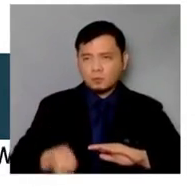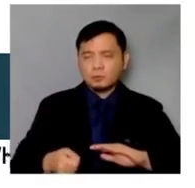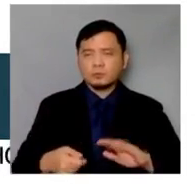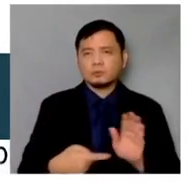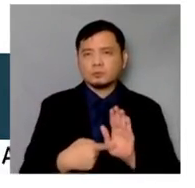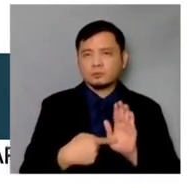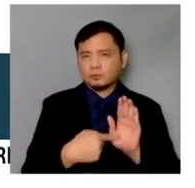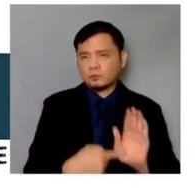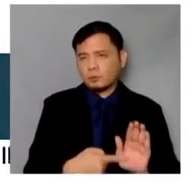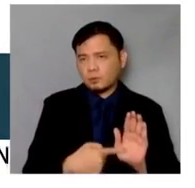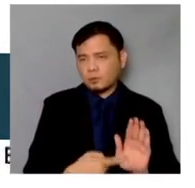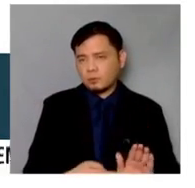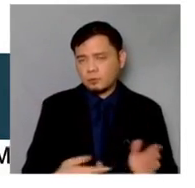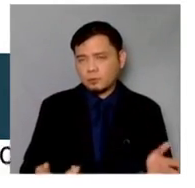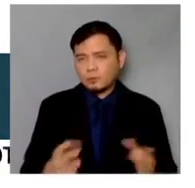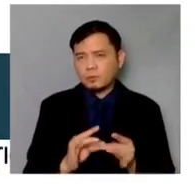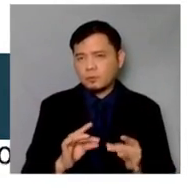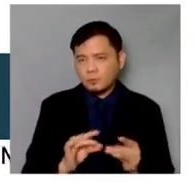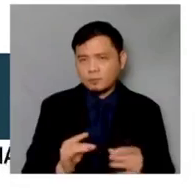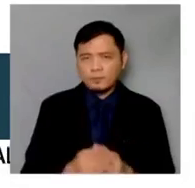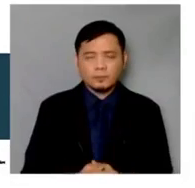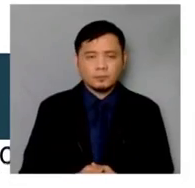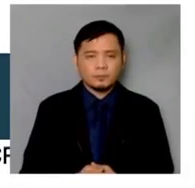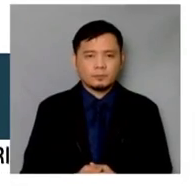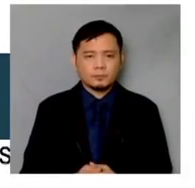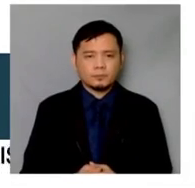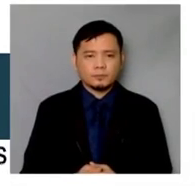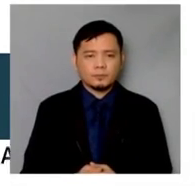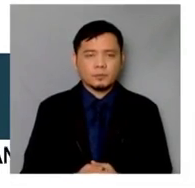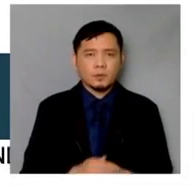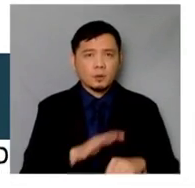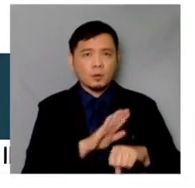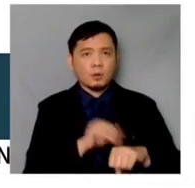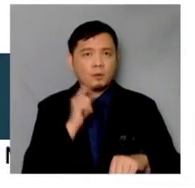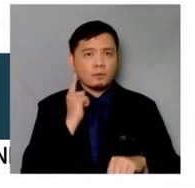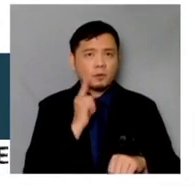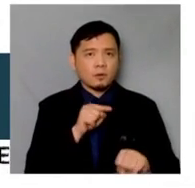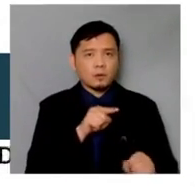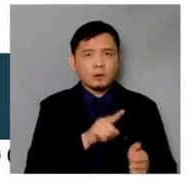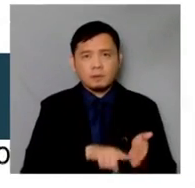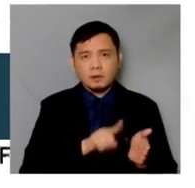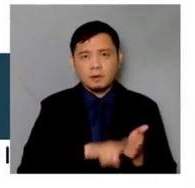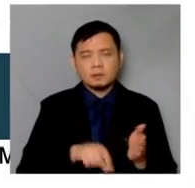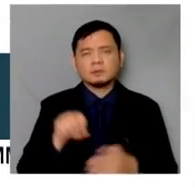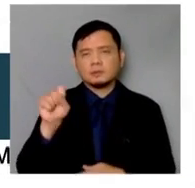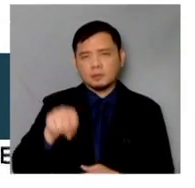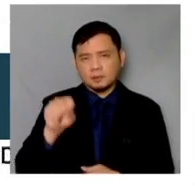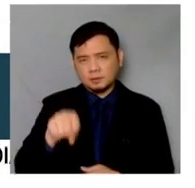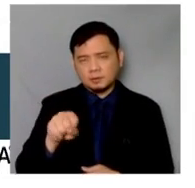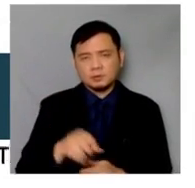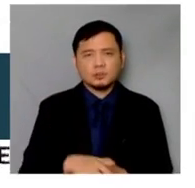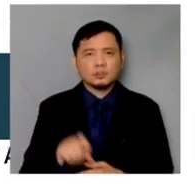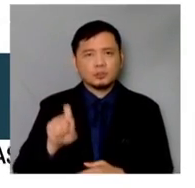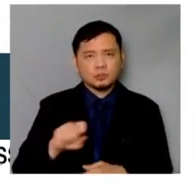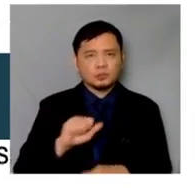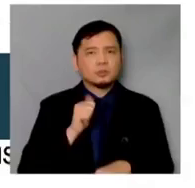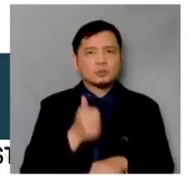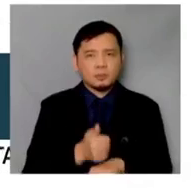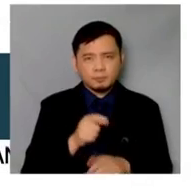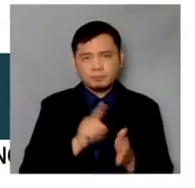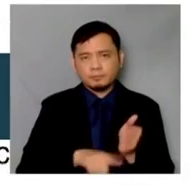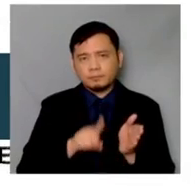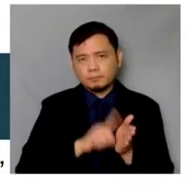recantation. As to calling for an investigation, yes, of course, there should be an investigation, but